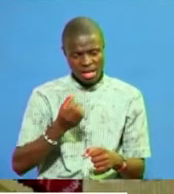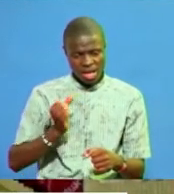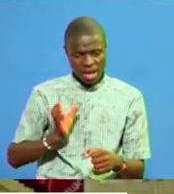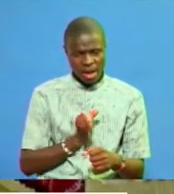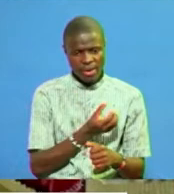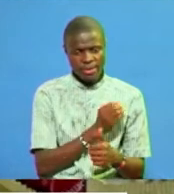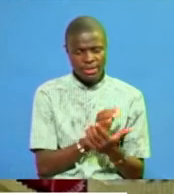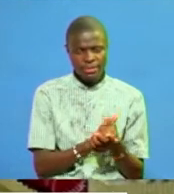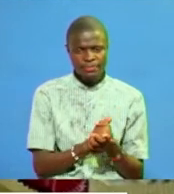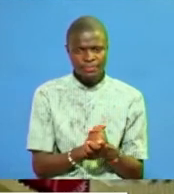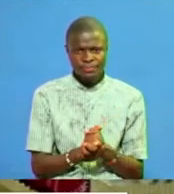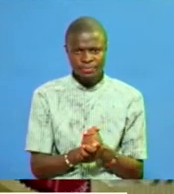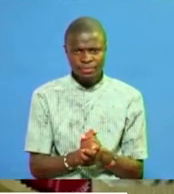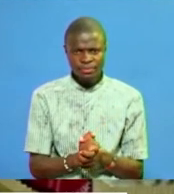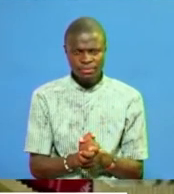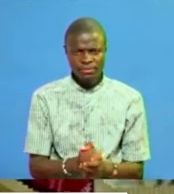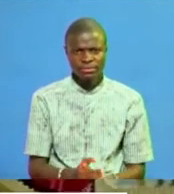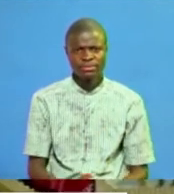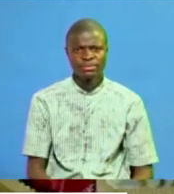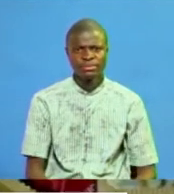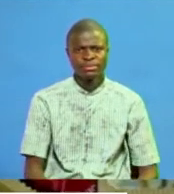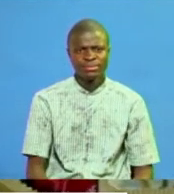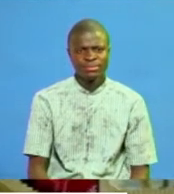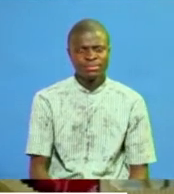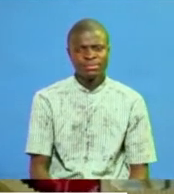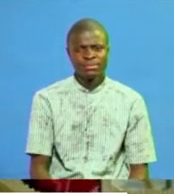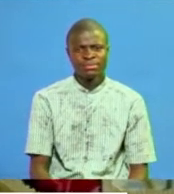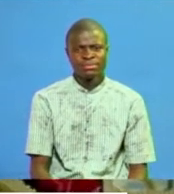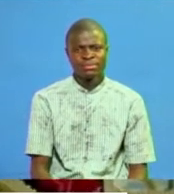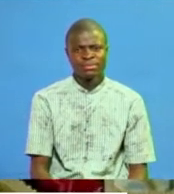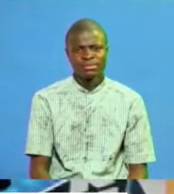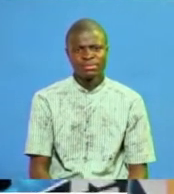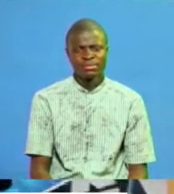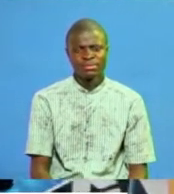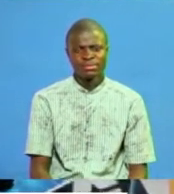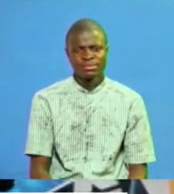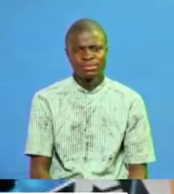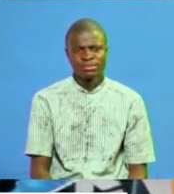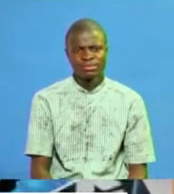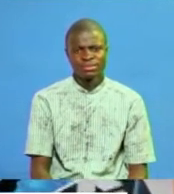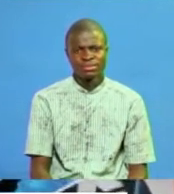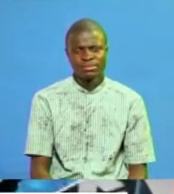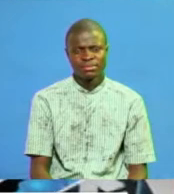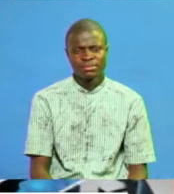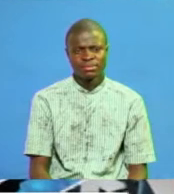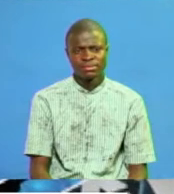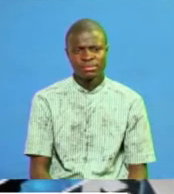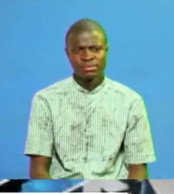Caroline Kimwele, KUTV.